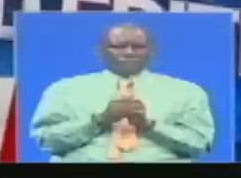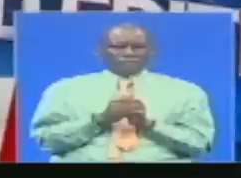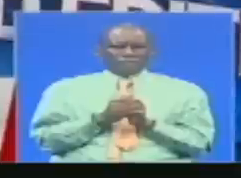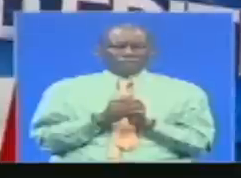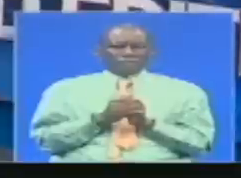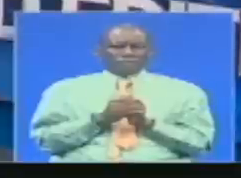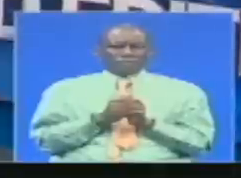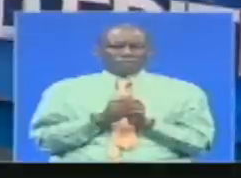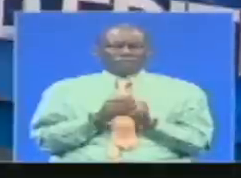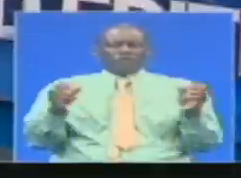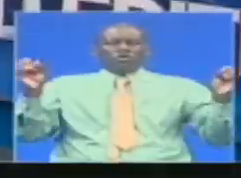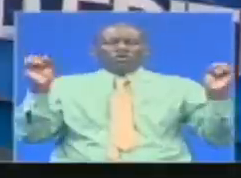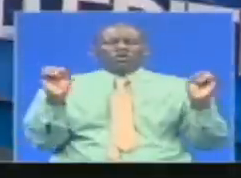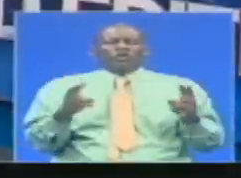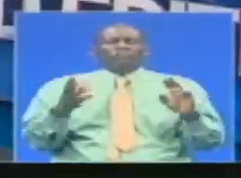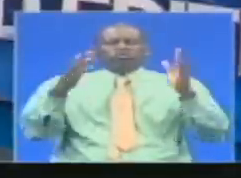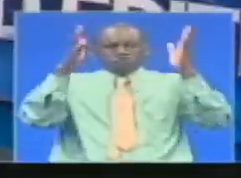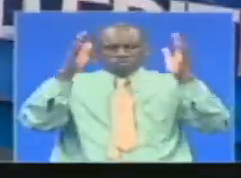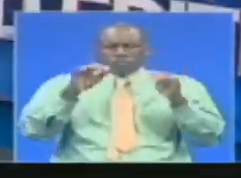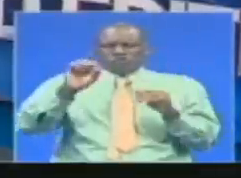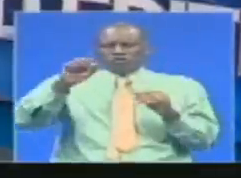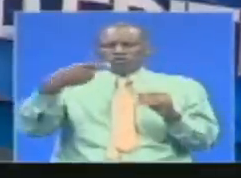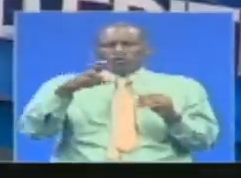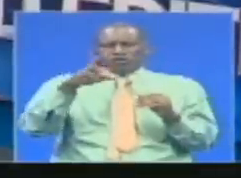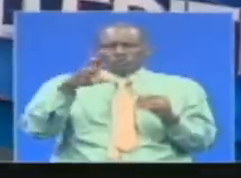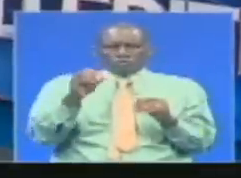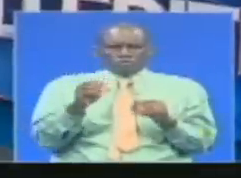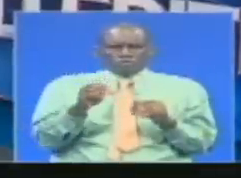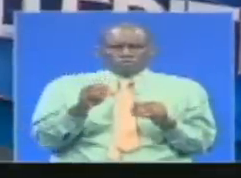All right, congratulations to Shiro Waruongo Shikiria Puapo.